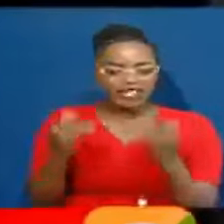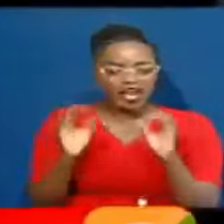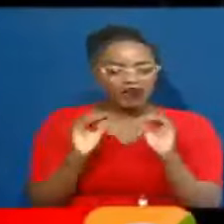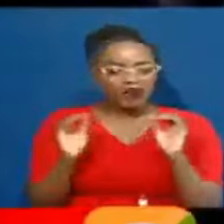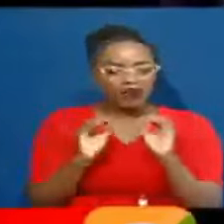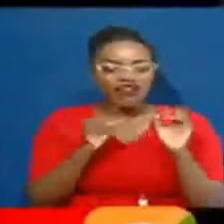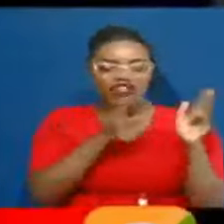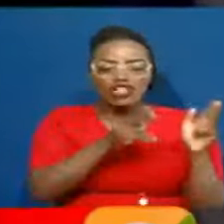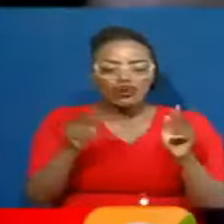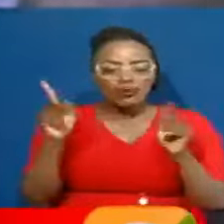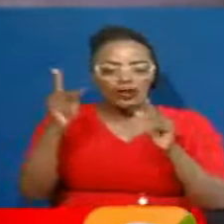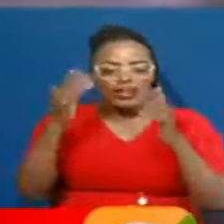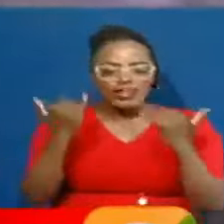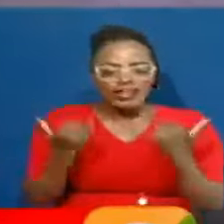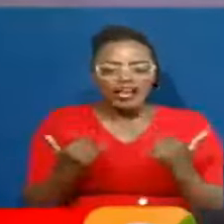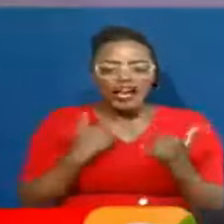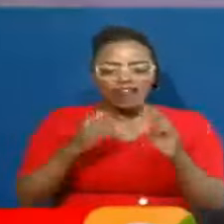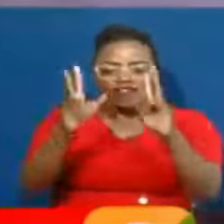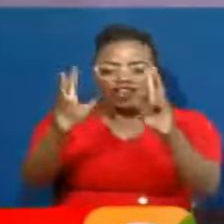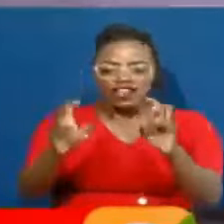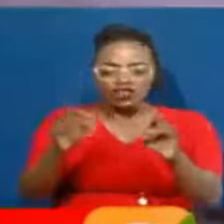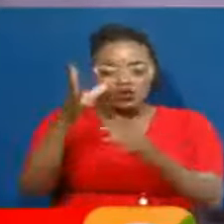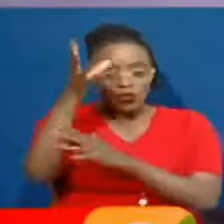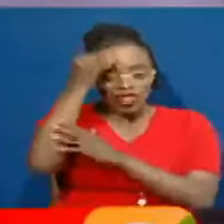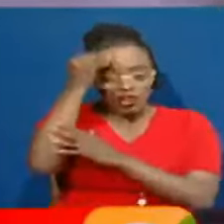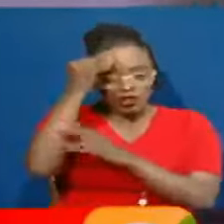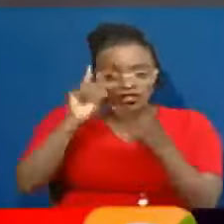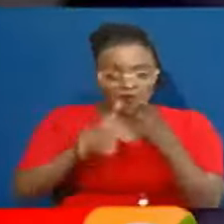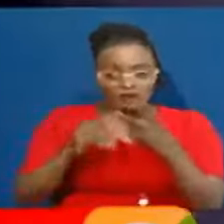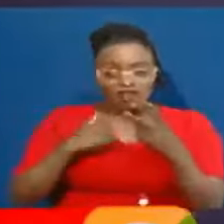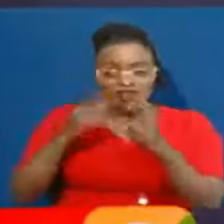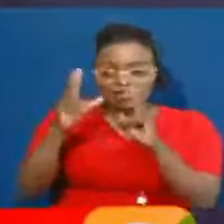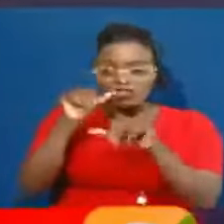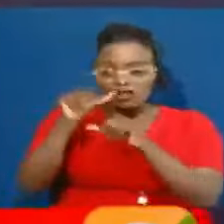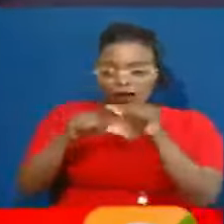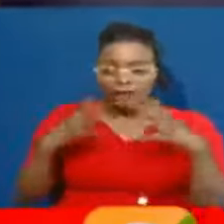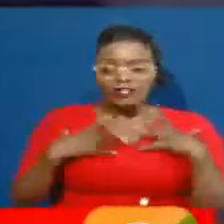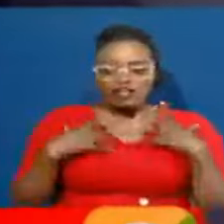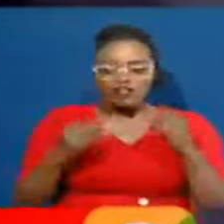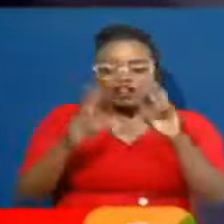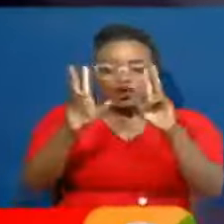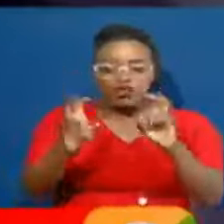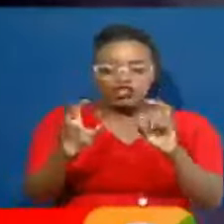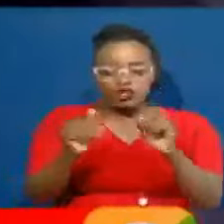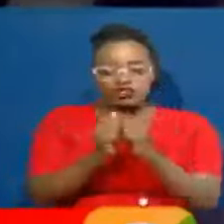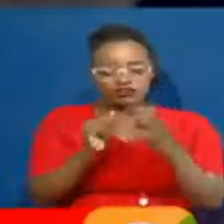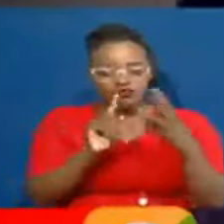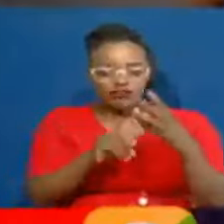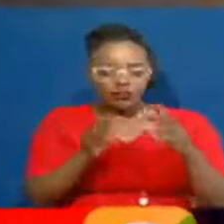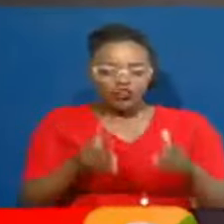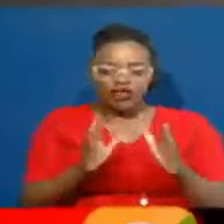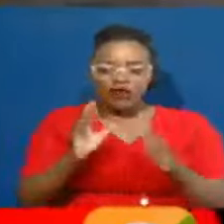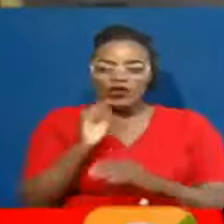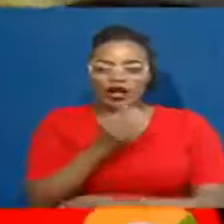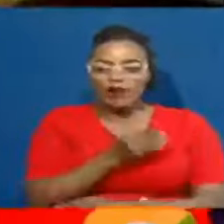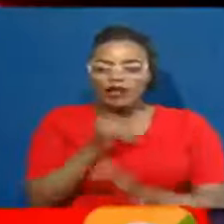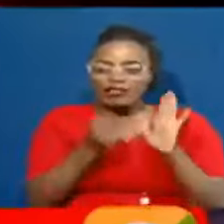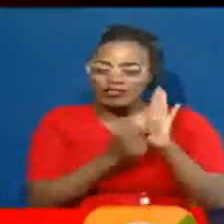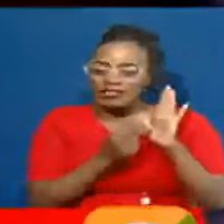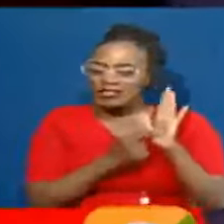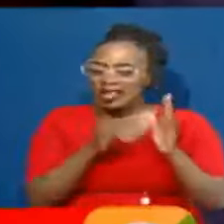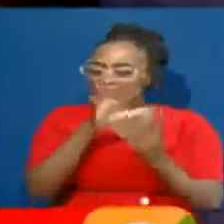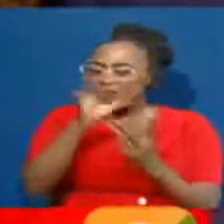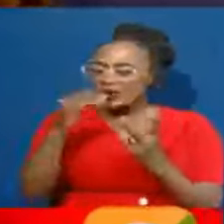of Wanjiko in Kenya. We have issues with education, we have issues in health, we have issues with our roads, and this is not